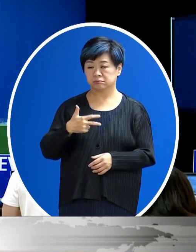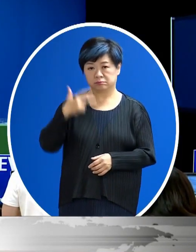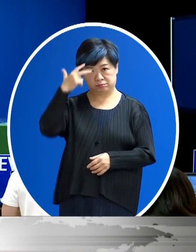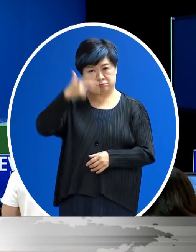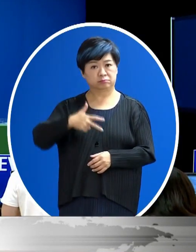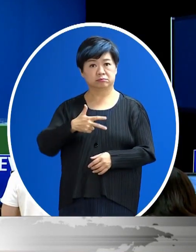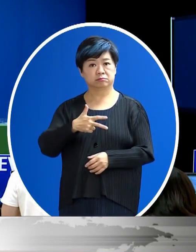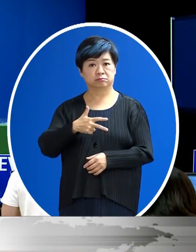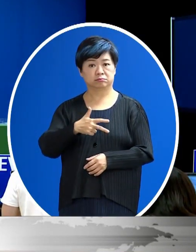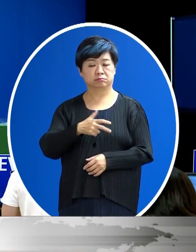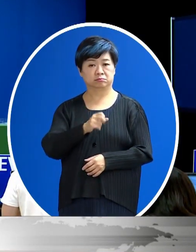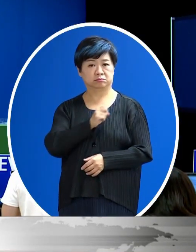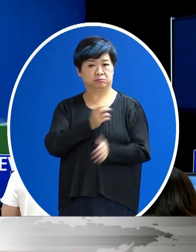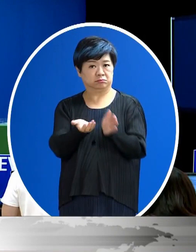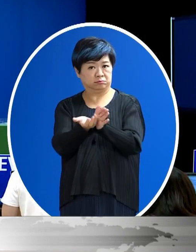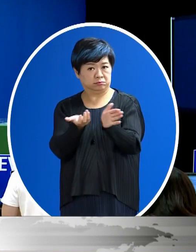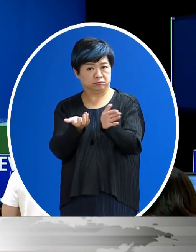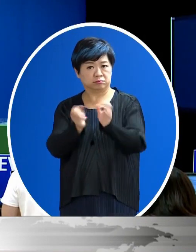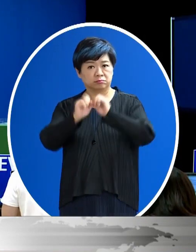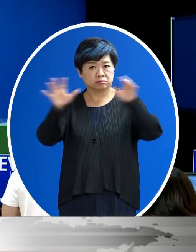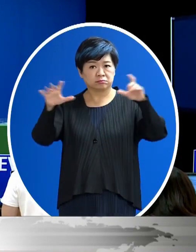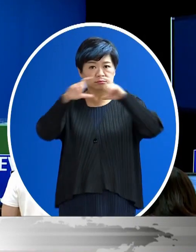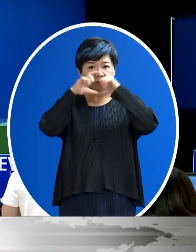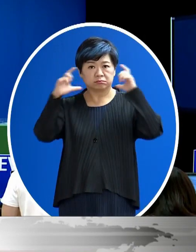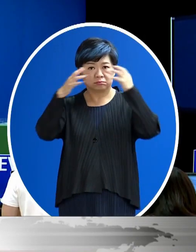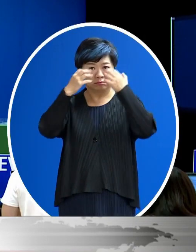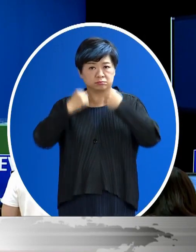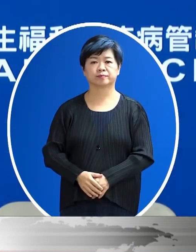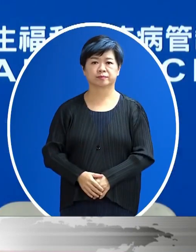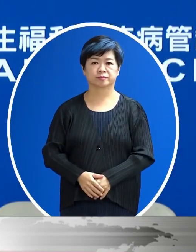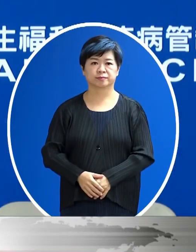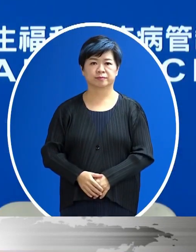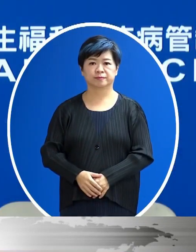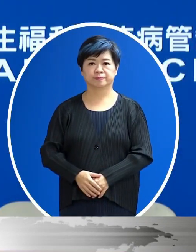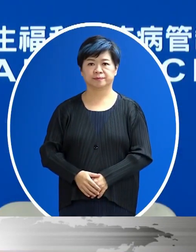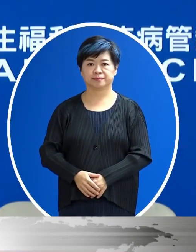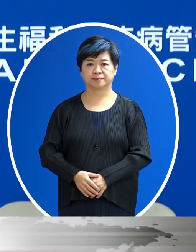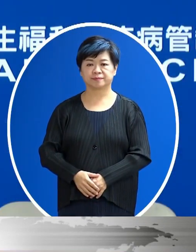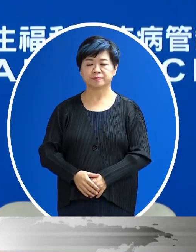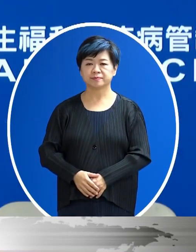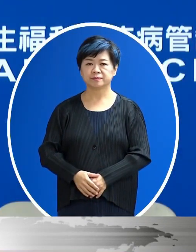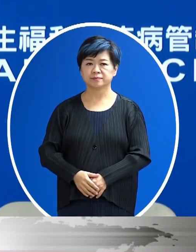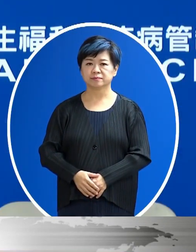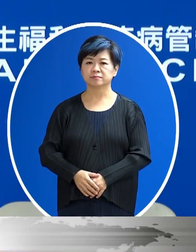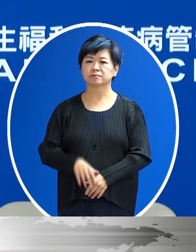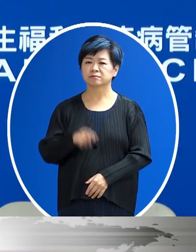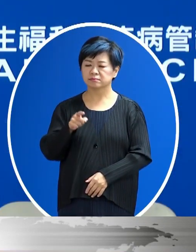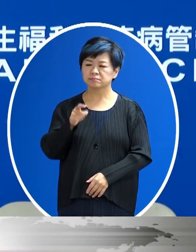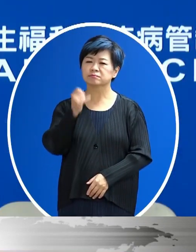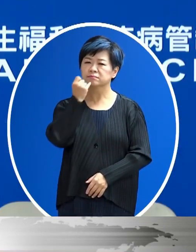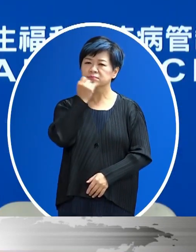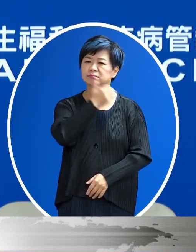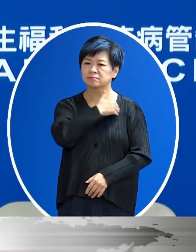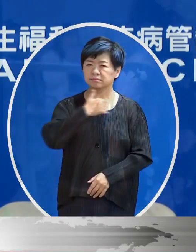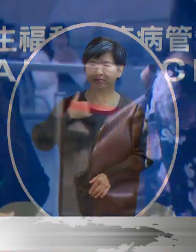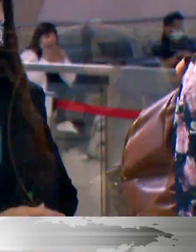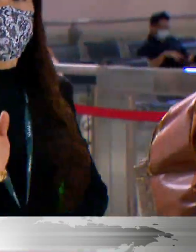than 146,000 local COVID cases last week, a drop of 25.7% from the